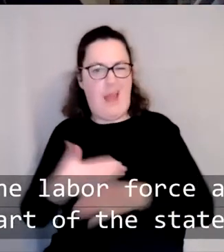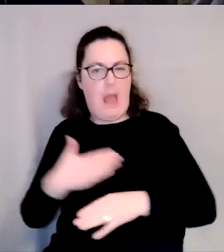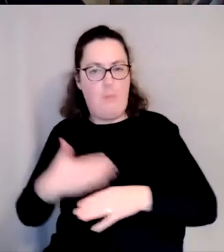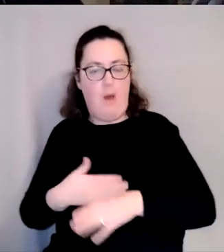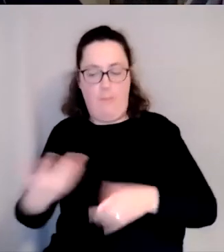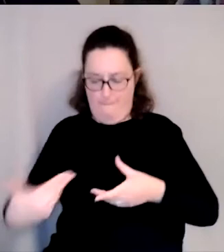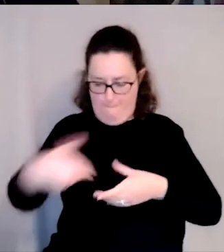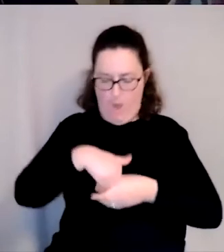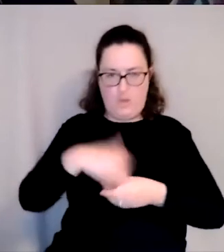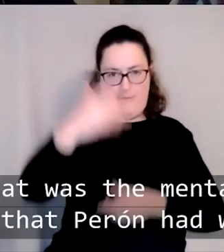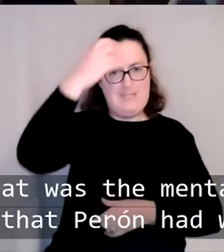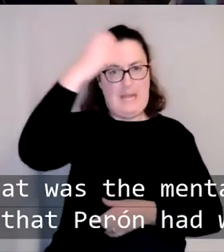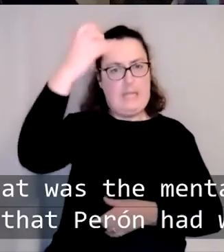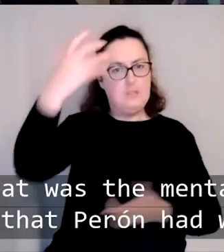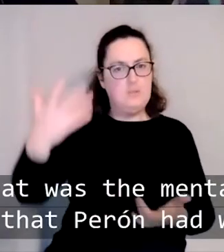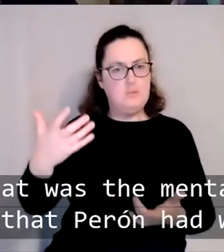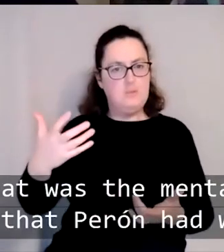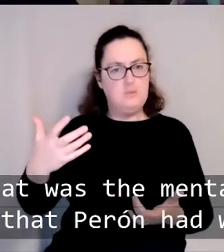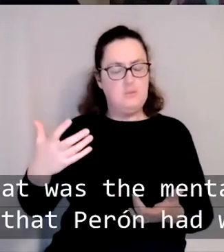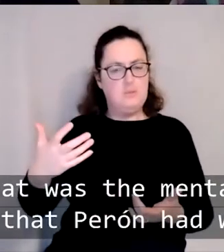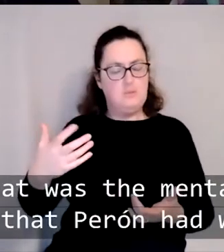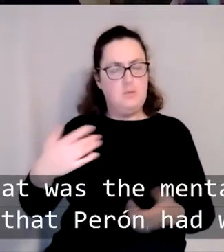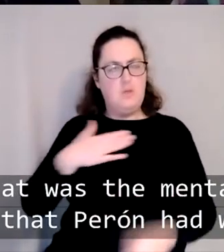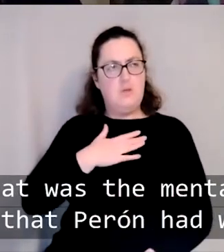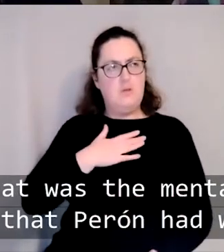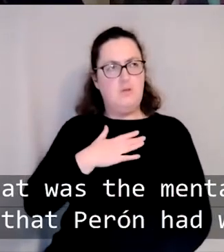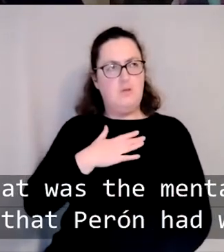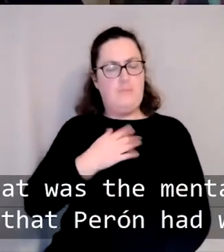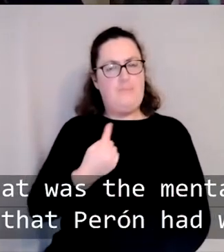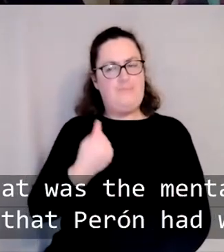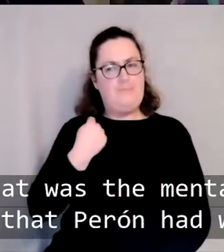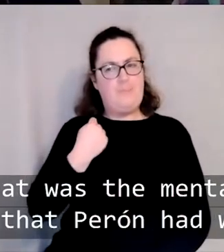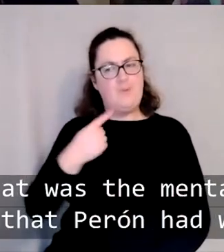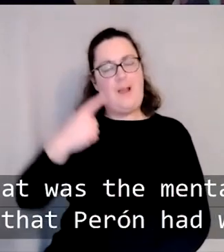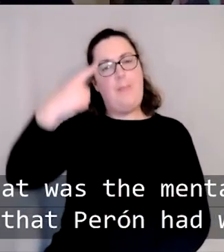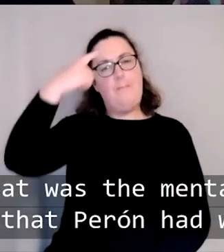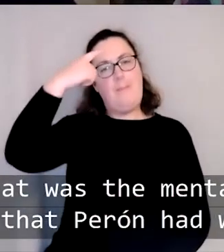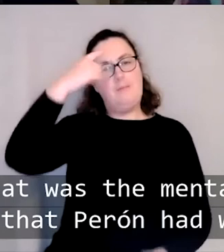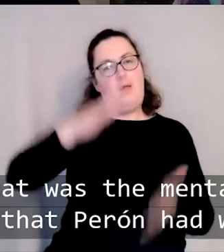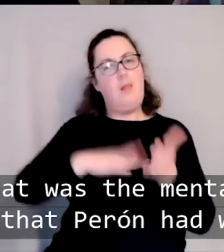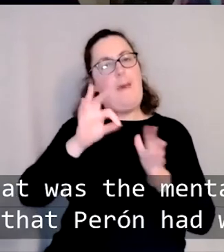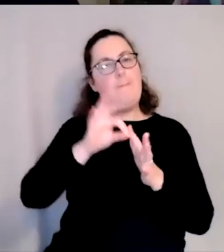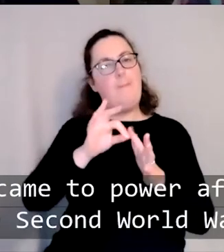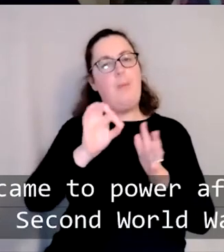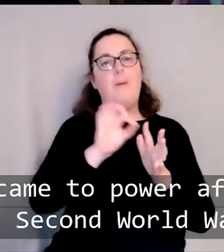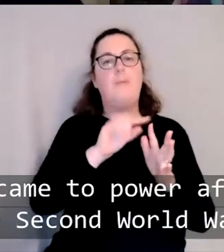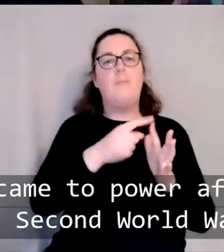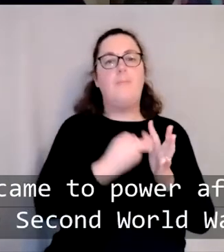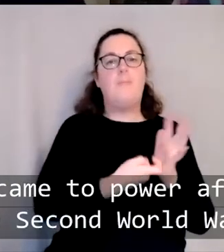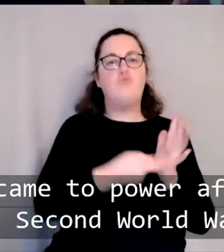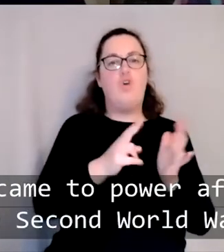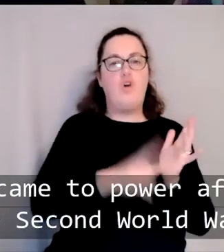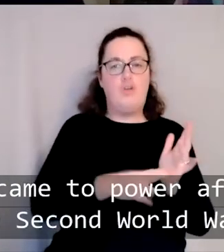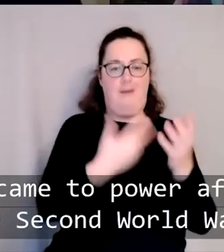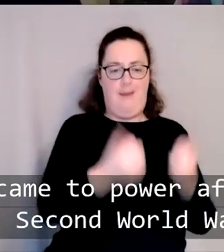state. And that was the kind of mental map that Perón had when he came to